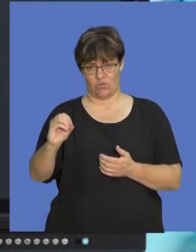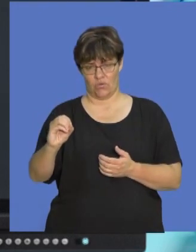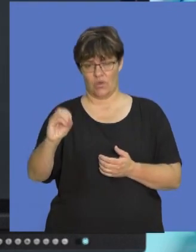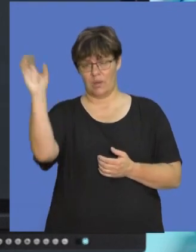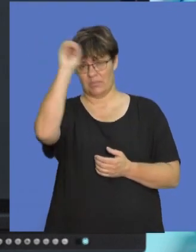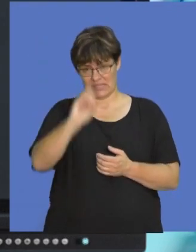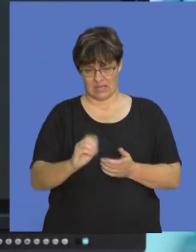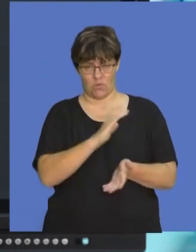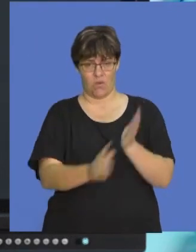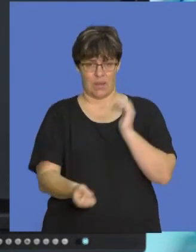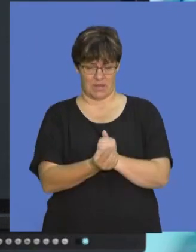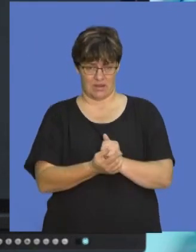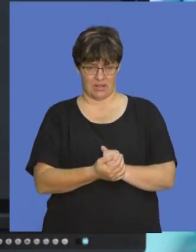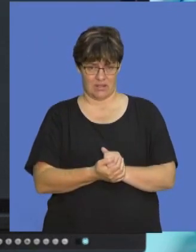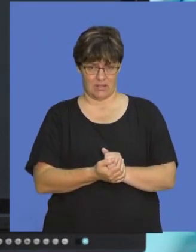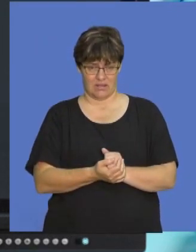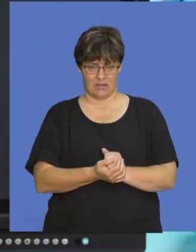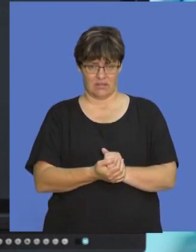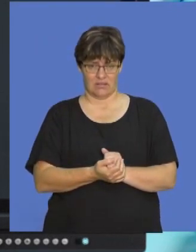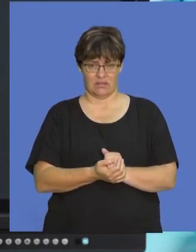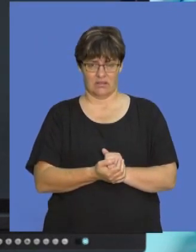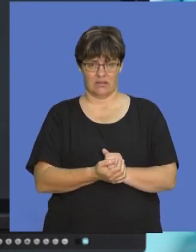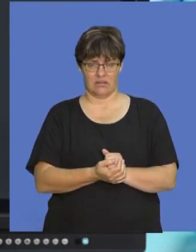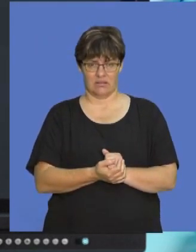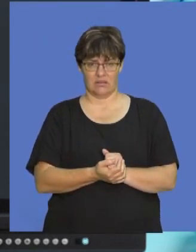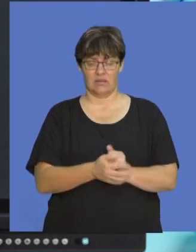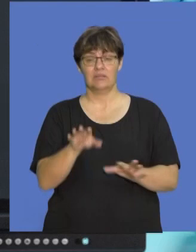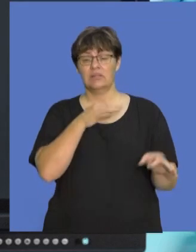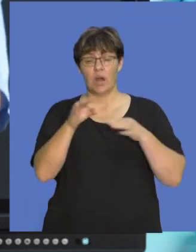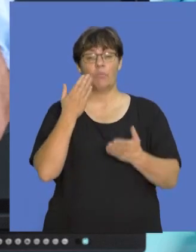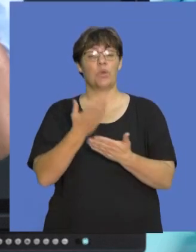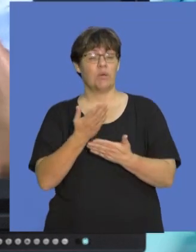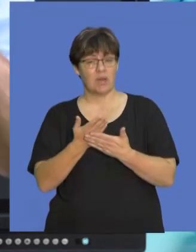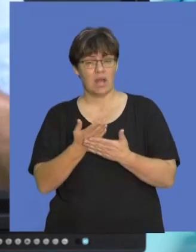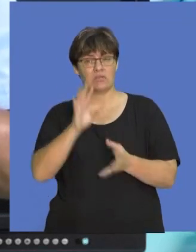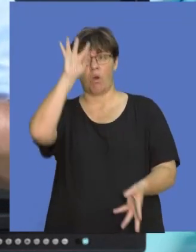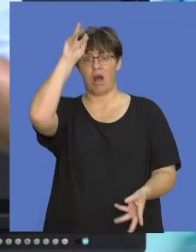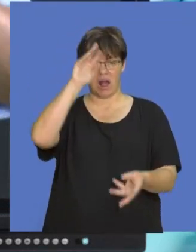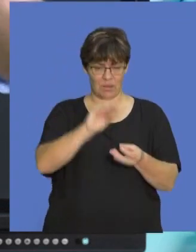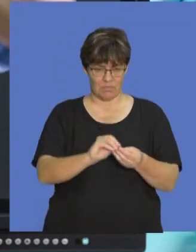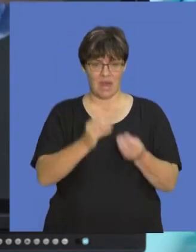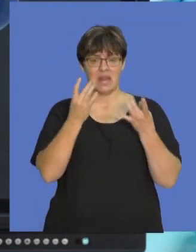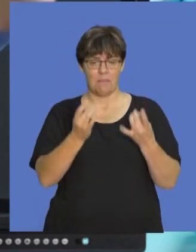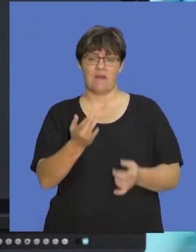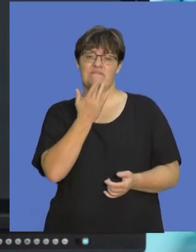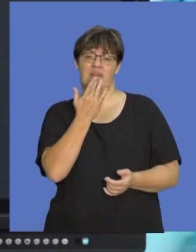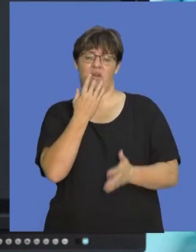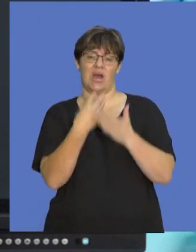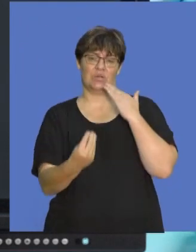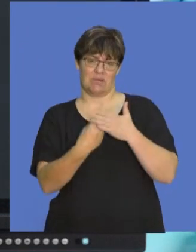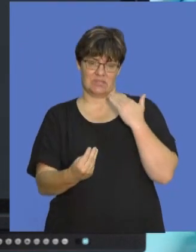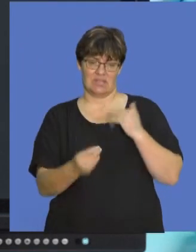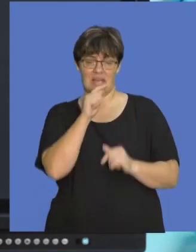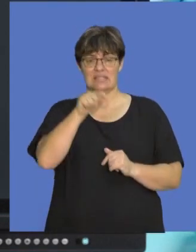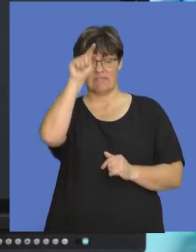probability would be 0% of that happening. We define probability as the total